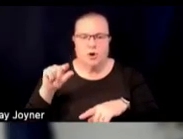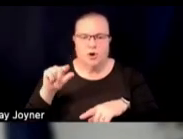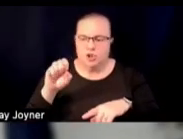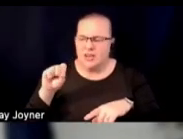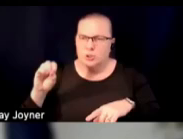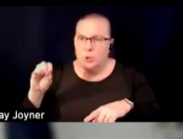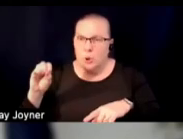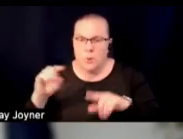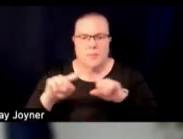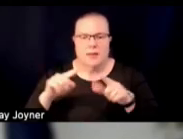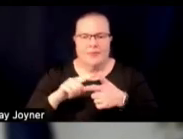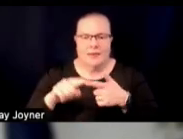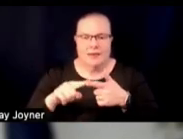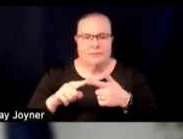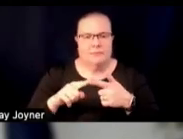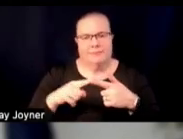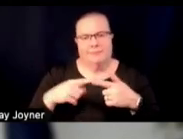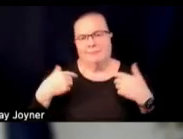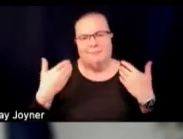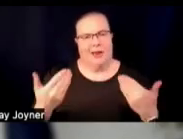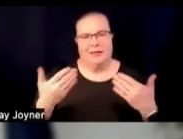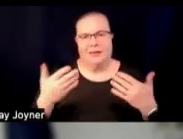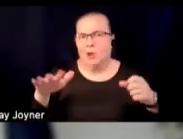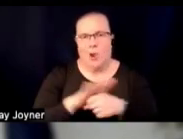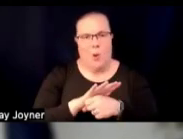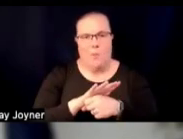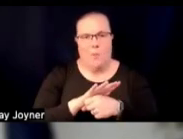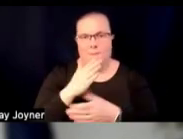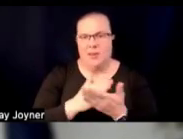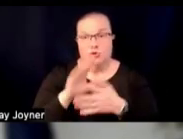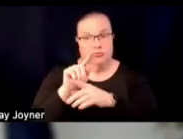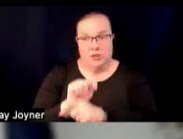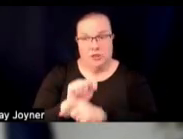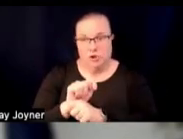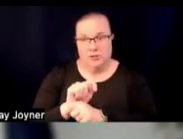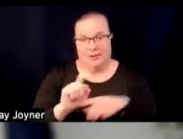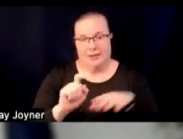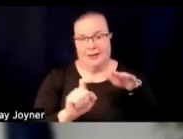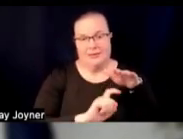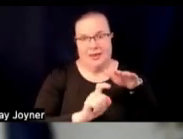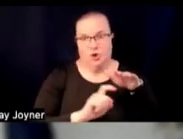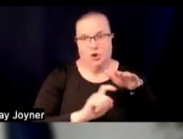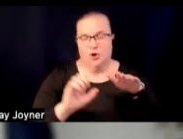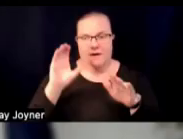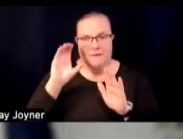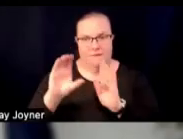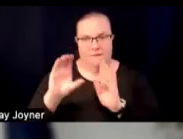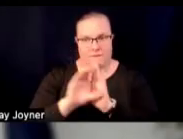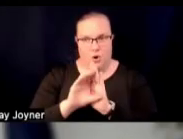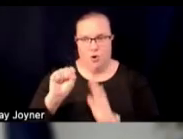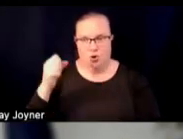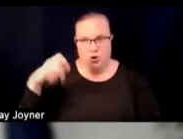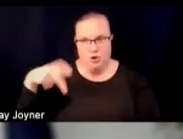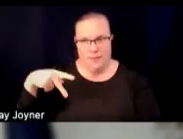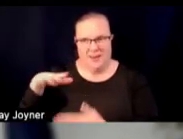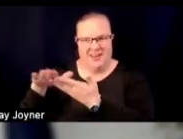I went ahead and did the whole piece traditionally. And then I scanned it into Photoshop and just cleaned it up here and there,